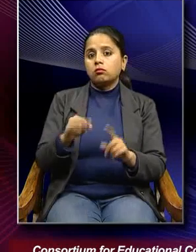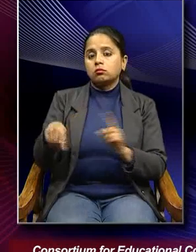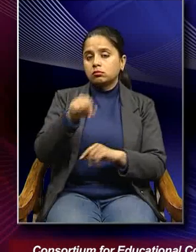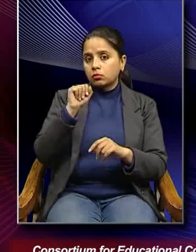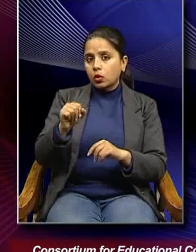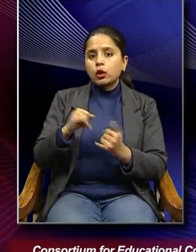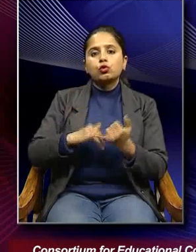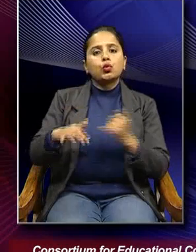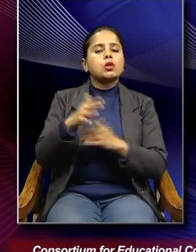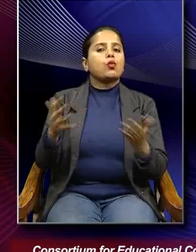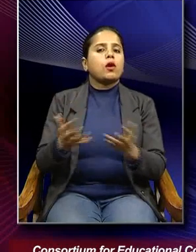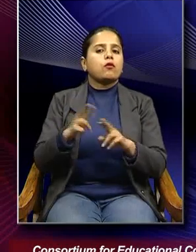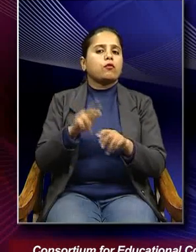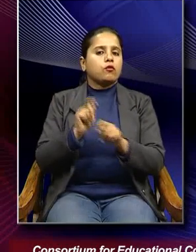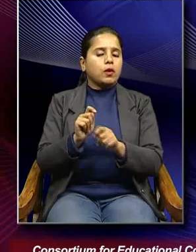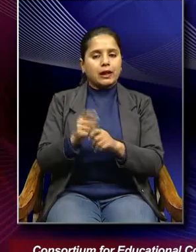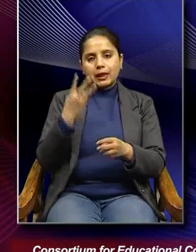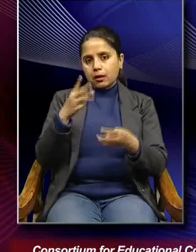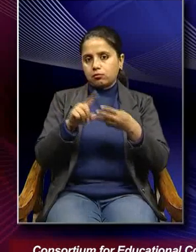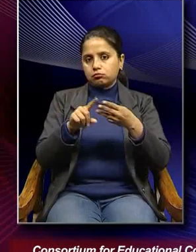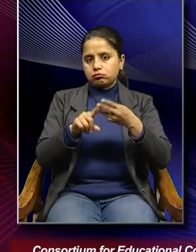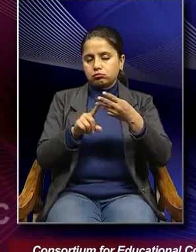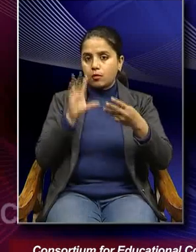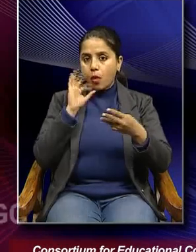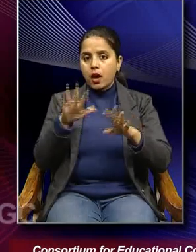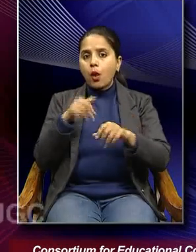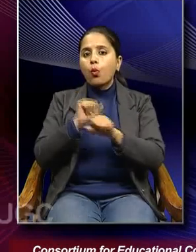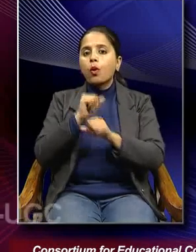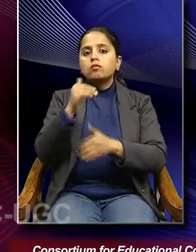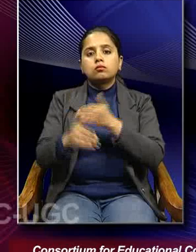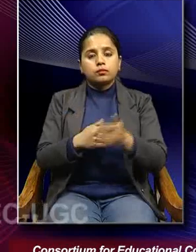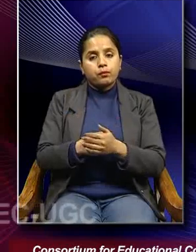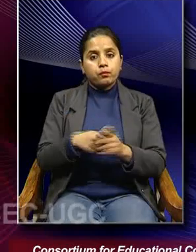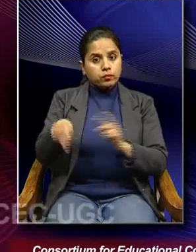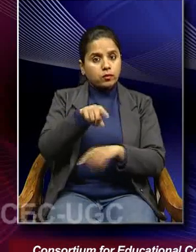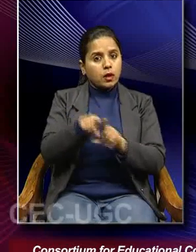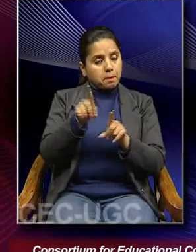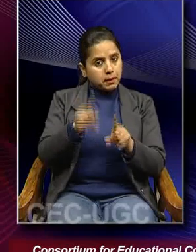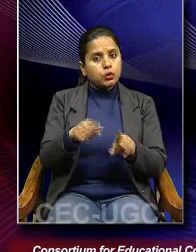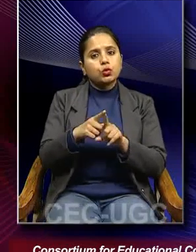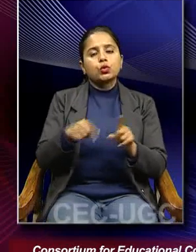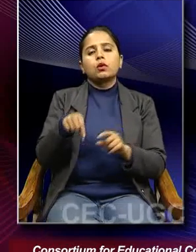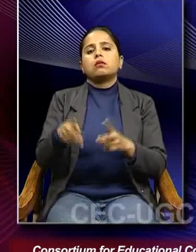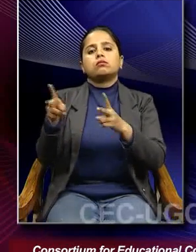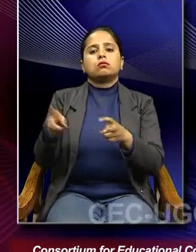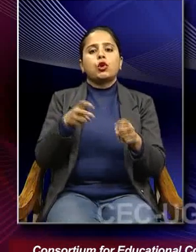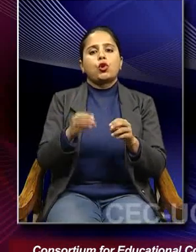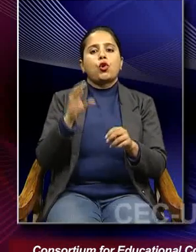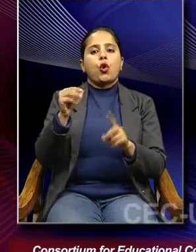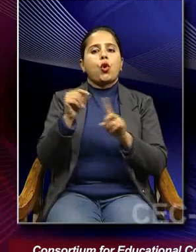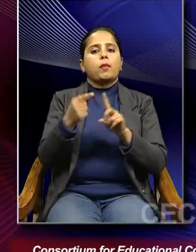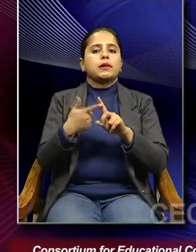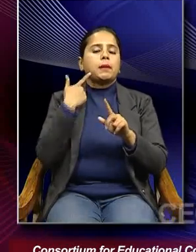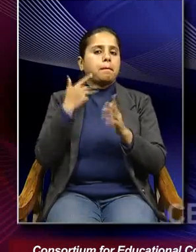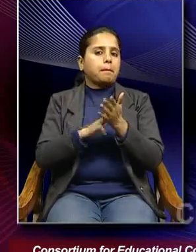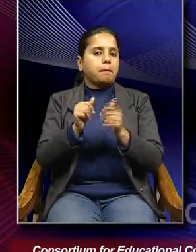welfare function, the three social welfare functions, and those will be taken up to derive the optimal